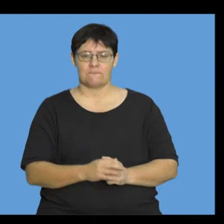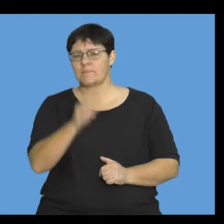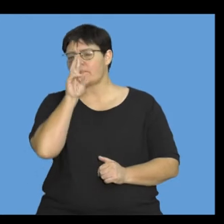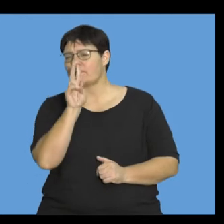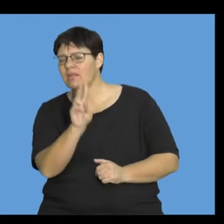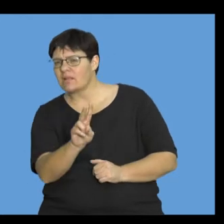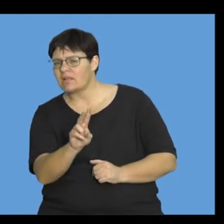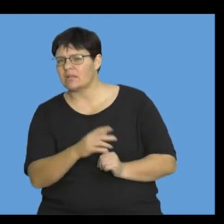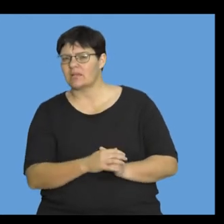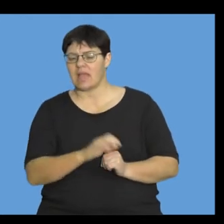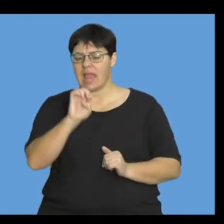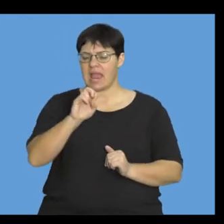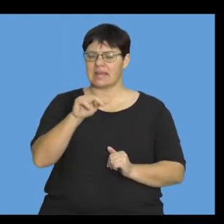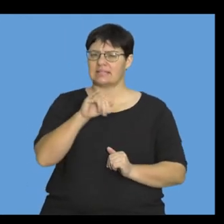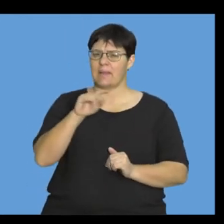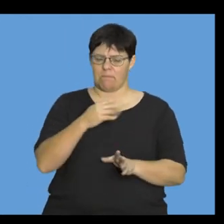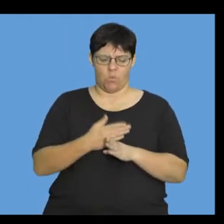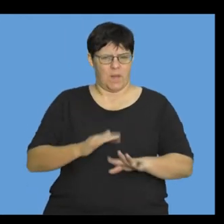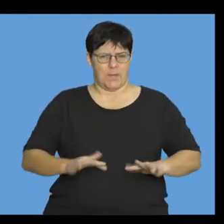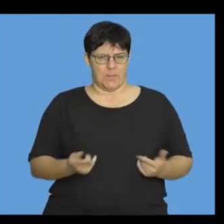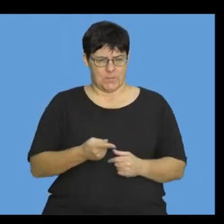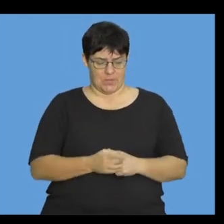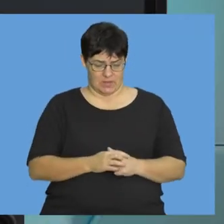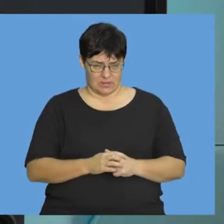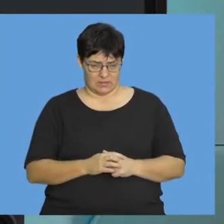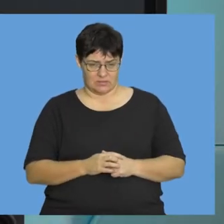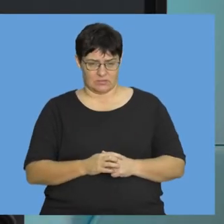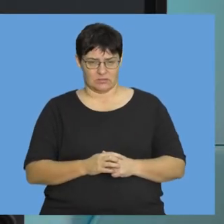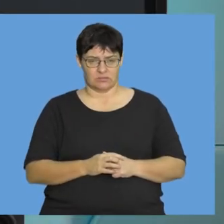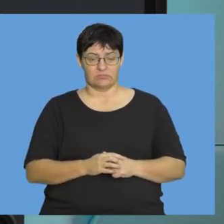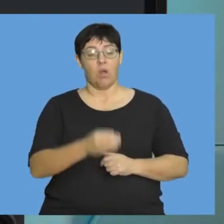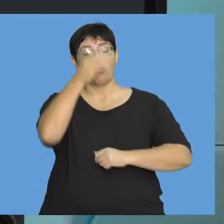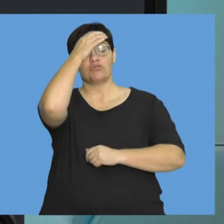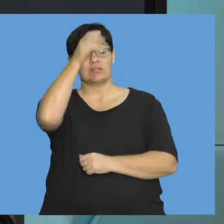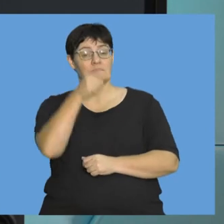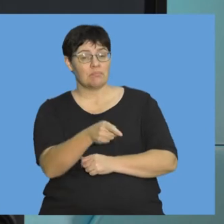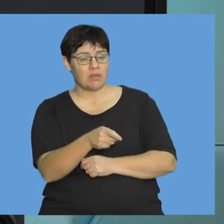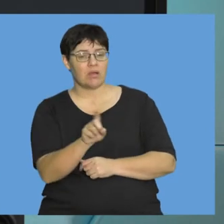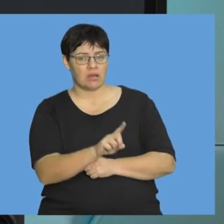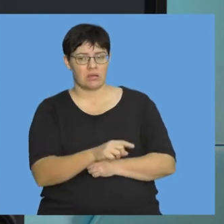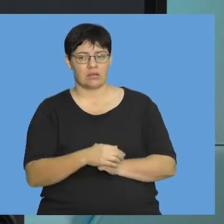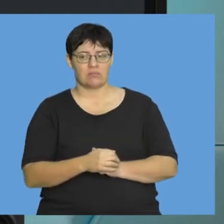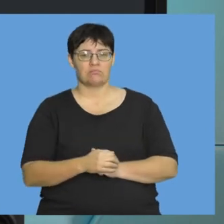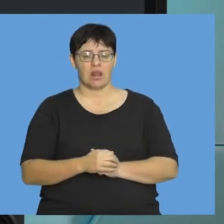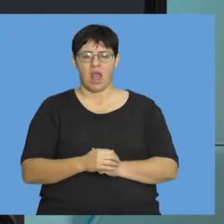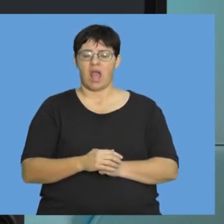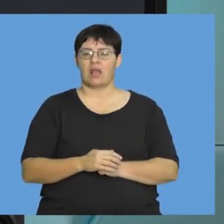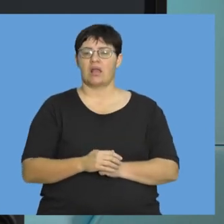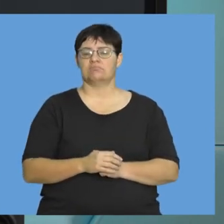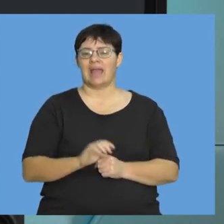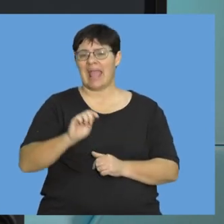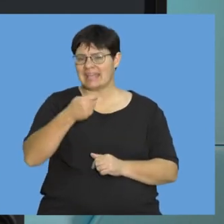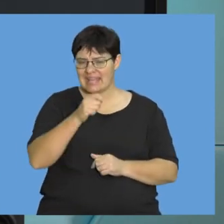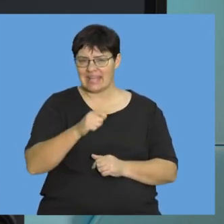Okay, guys, when we look at how an enzyme works, all right, we're going to look at this concept called a lock and a